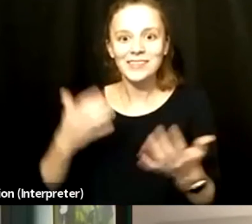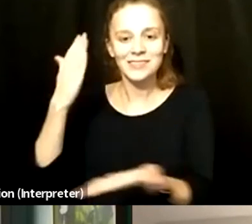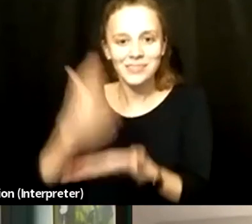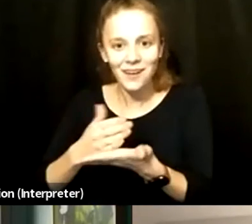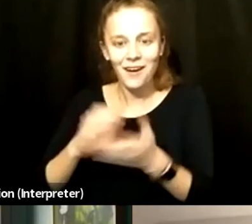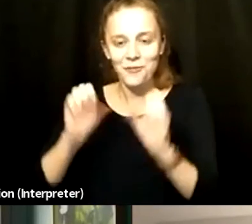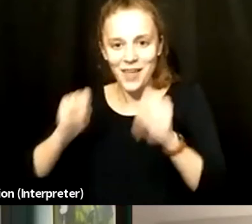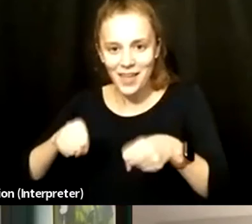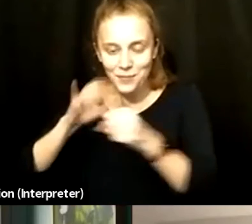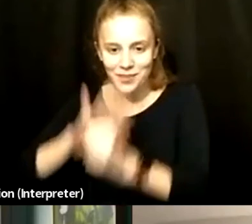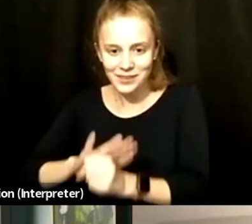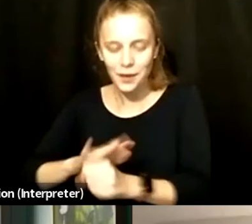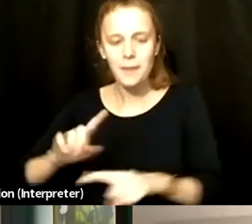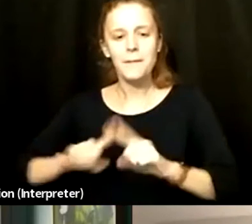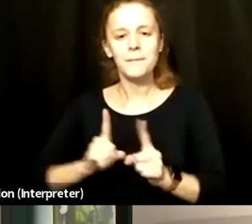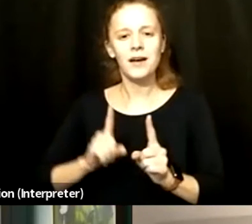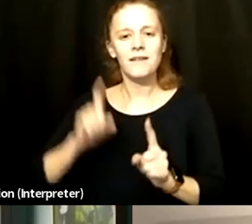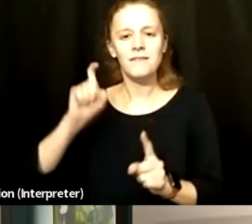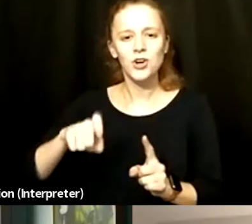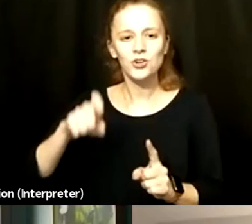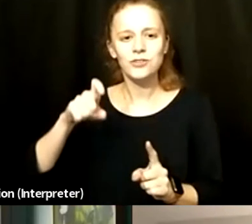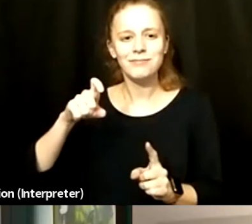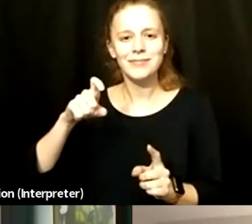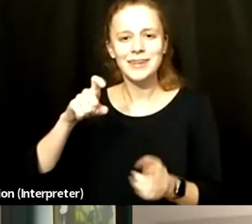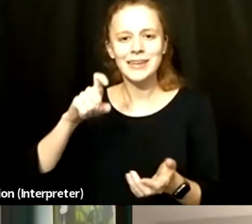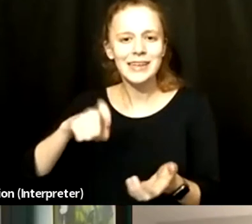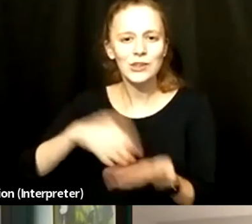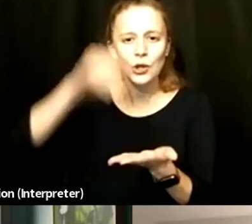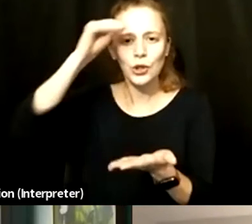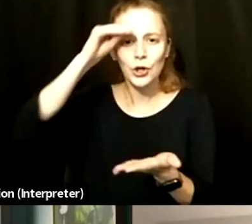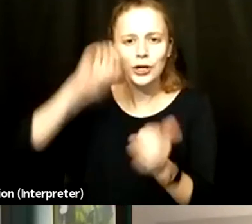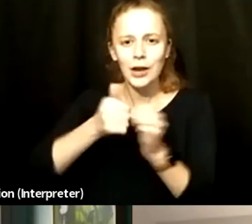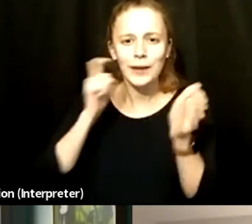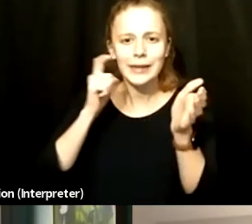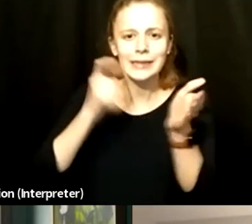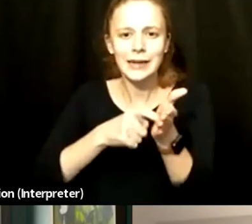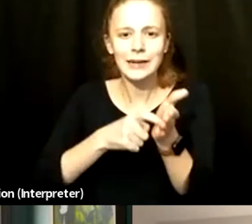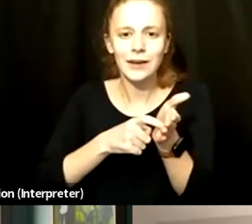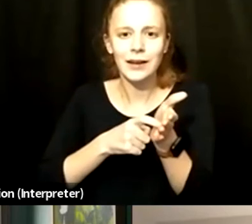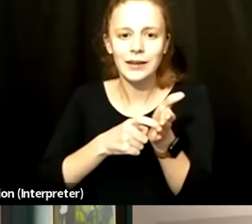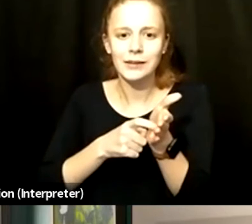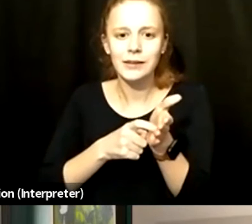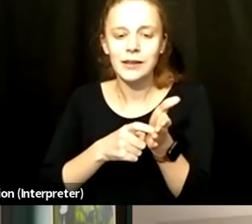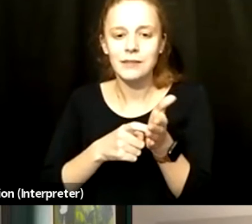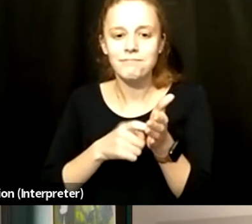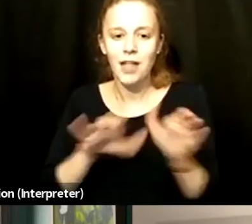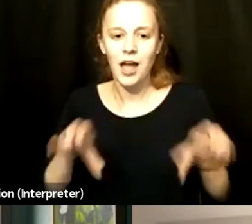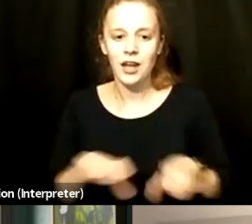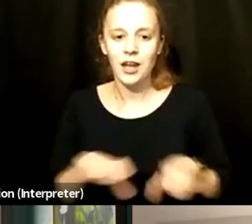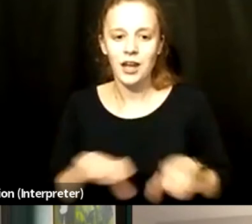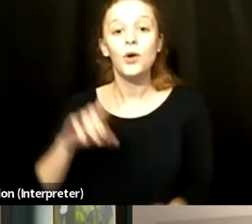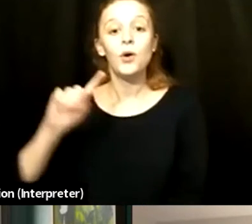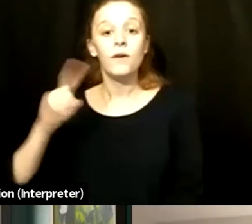how to identify when they are participating in ableist actions? Well, I think the first thing is to realize that you